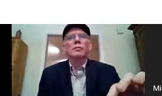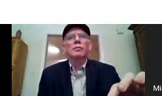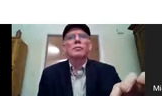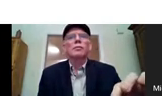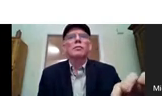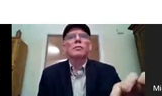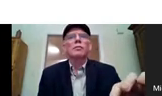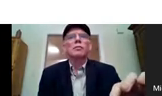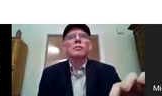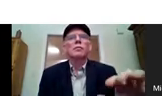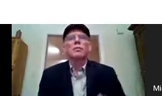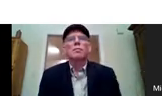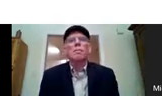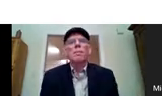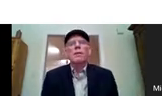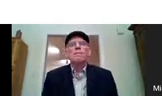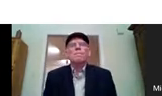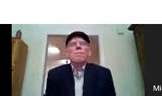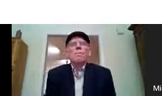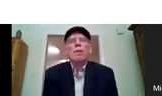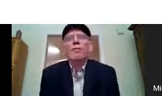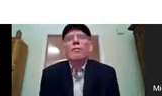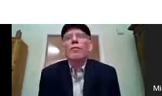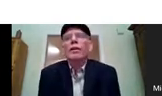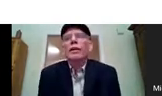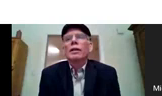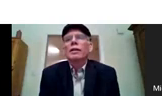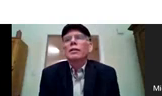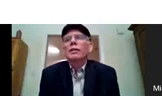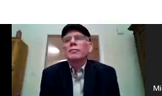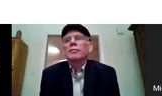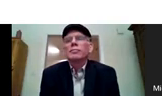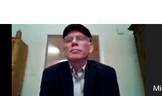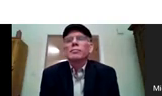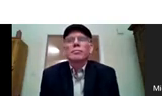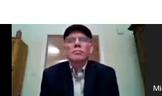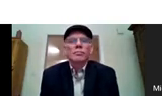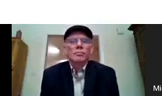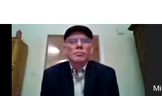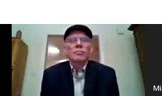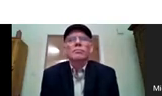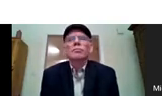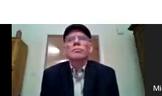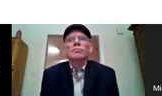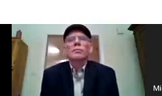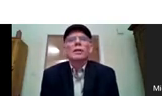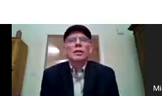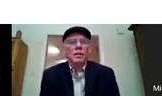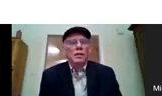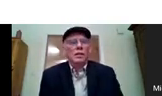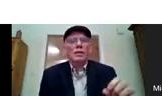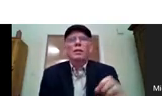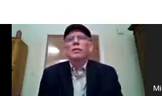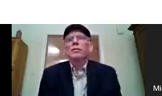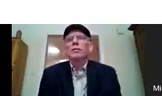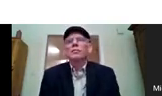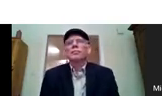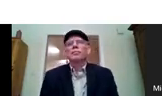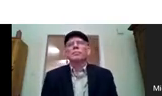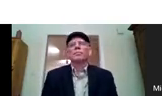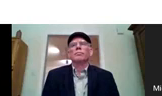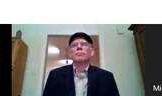respect to redevelopment of those properties, you know, we'll ensure that, you know, all the drainage issues are dealt with. But, you